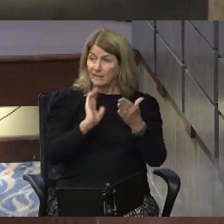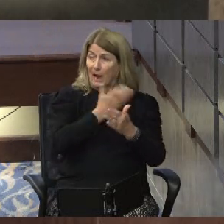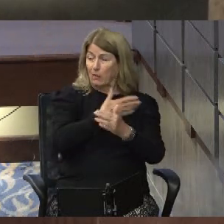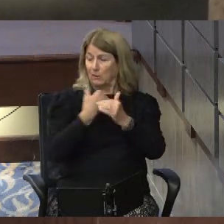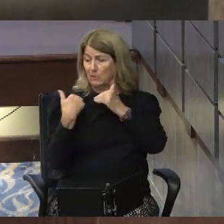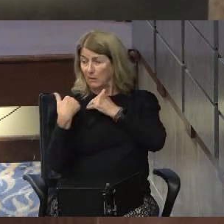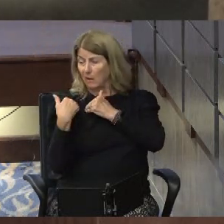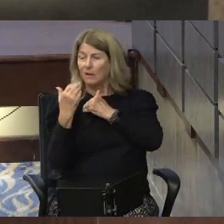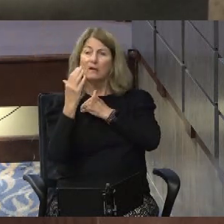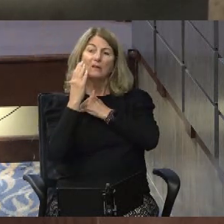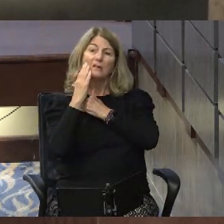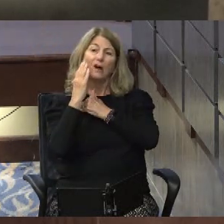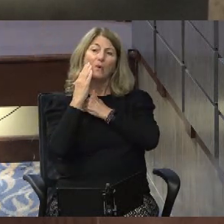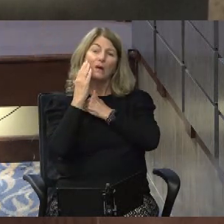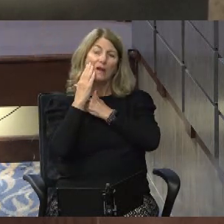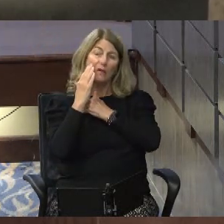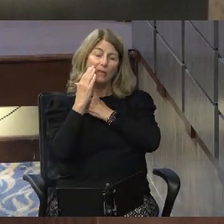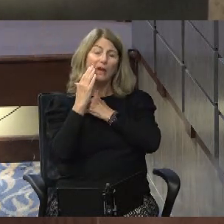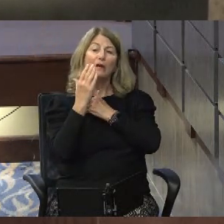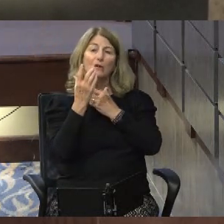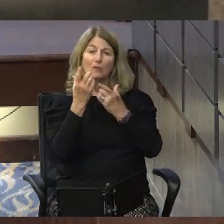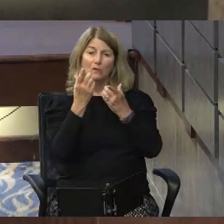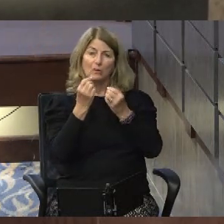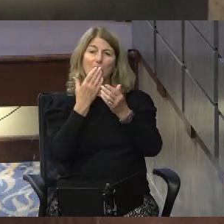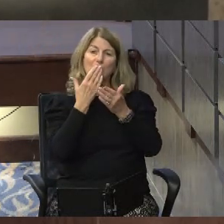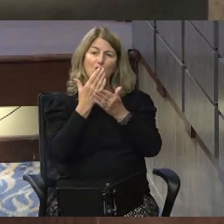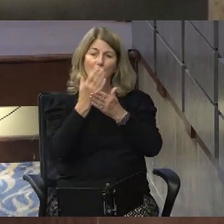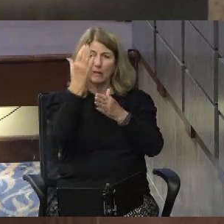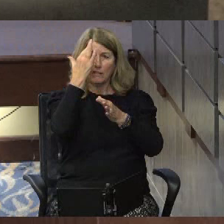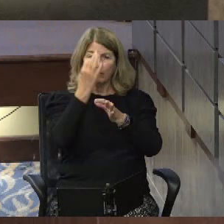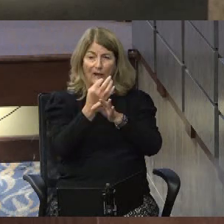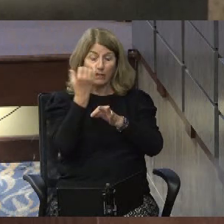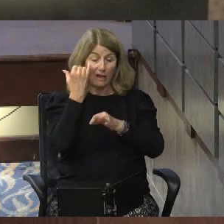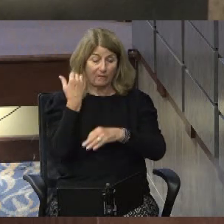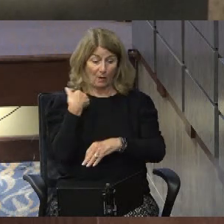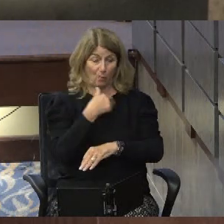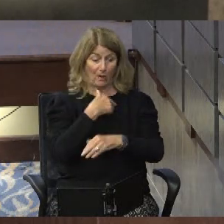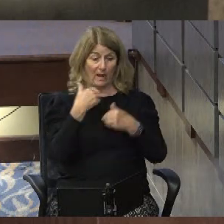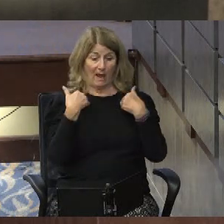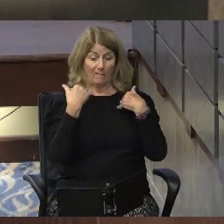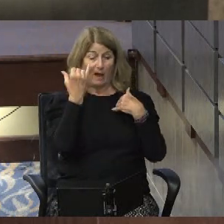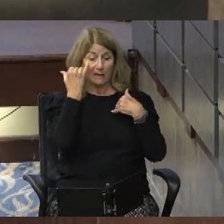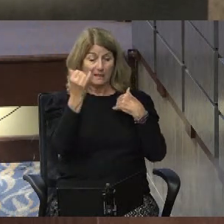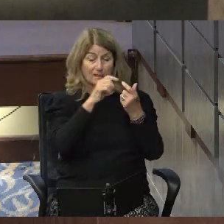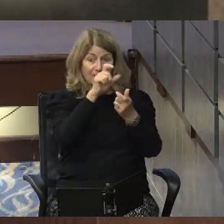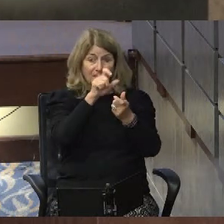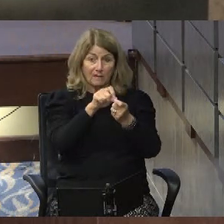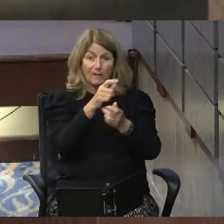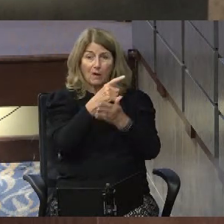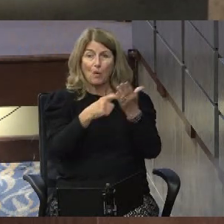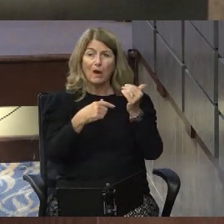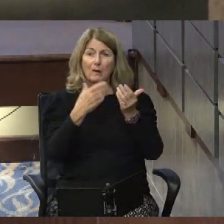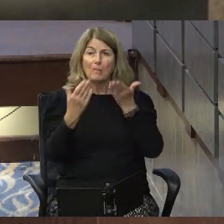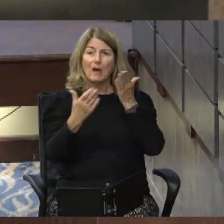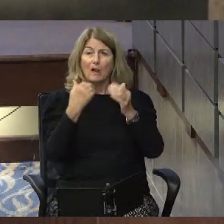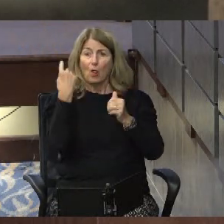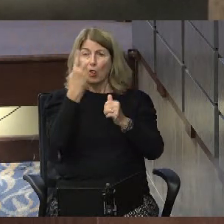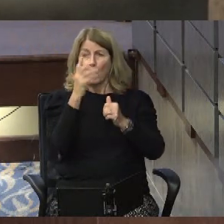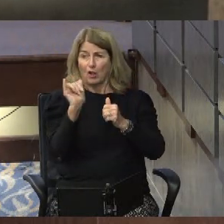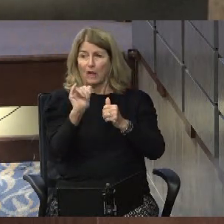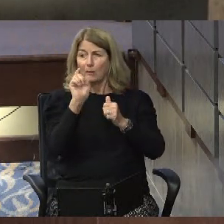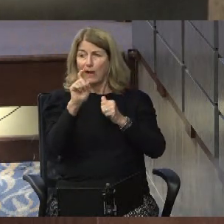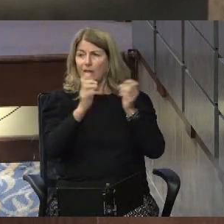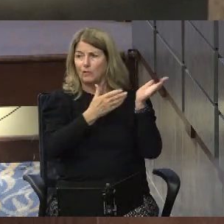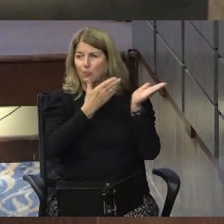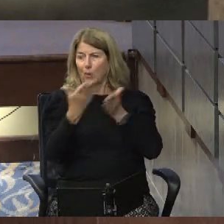knowing that they're working in good faith to do that. And if we have ideas specifically about what that might look like or might be, we've got to bring that to